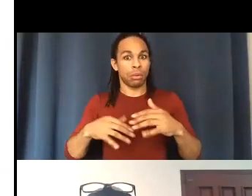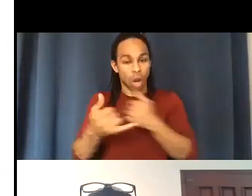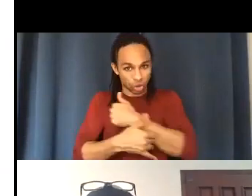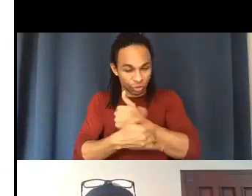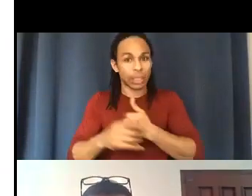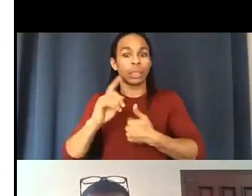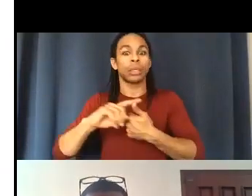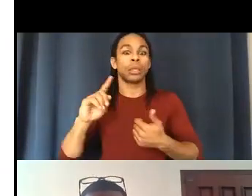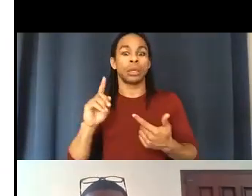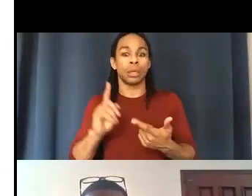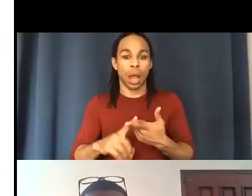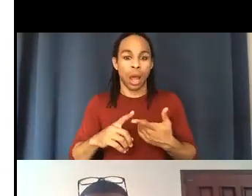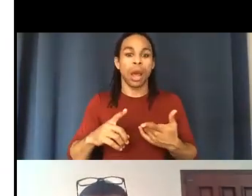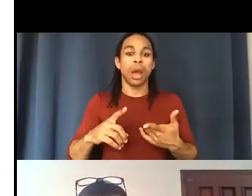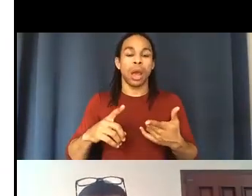were